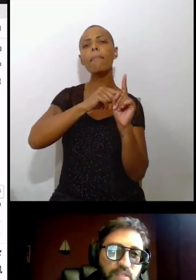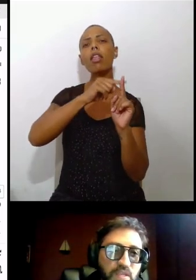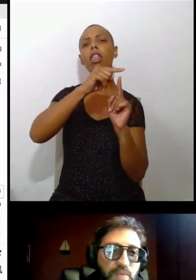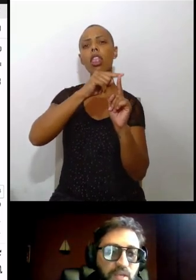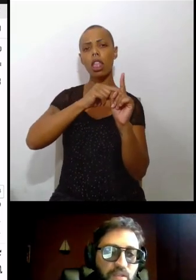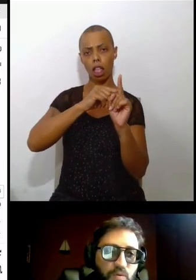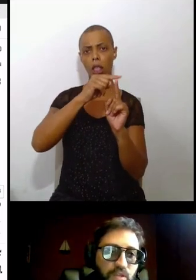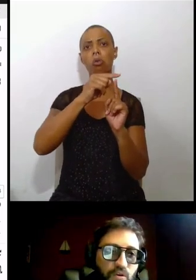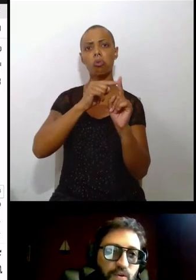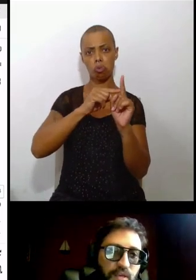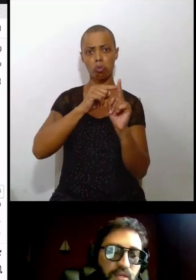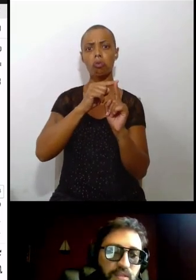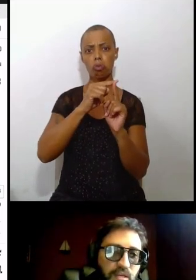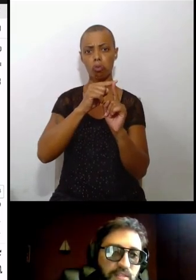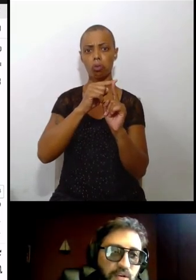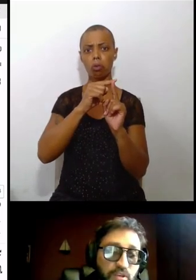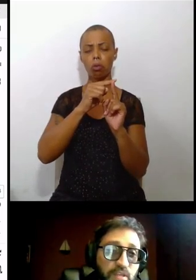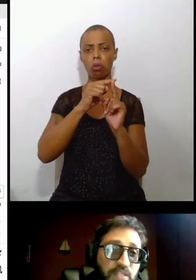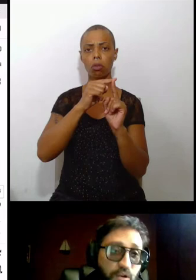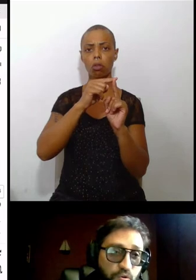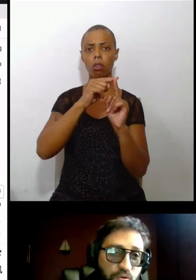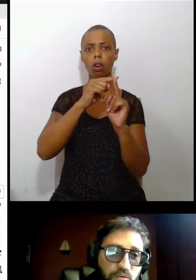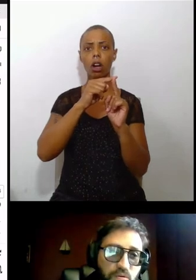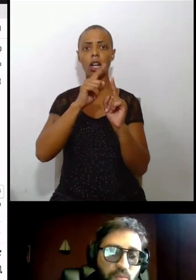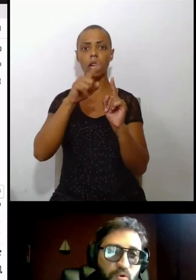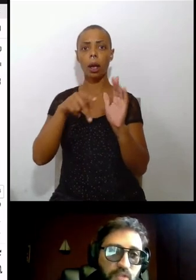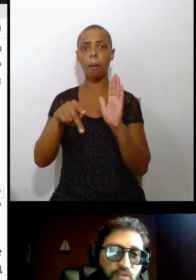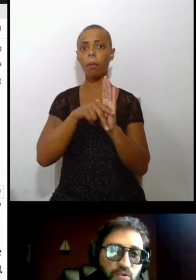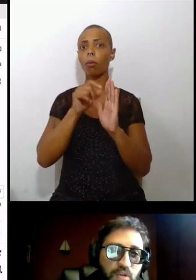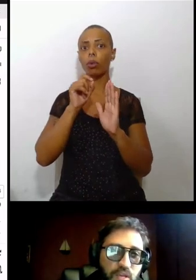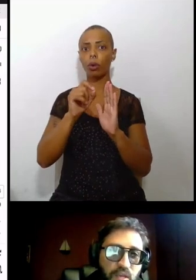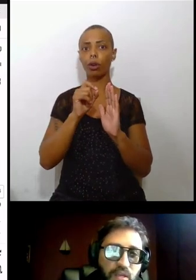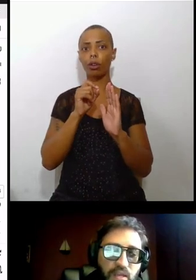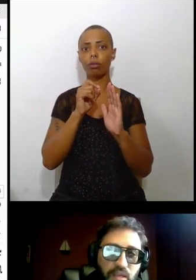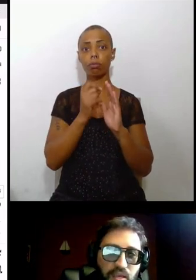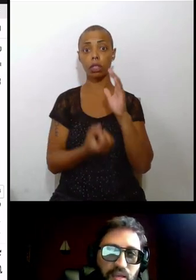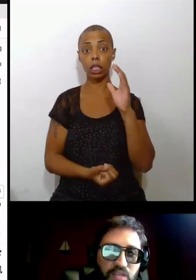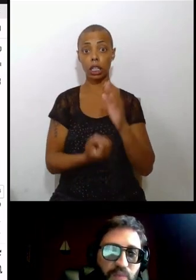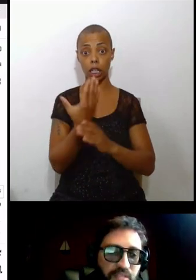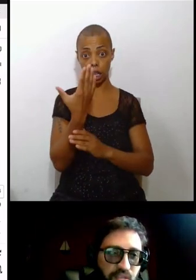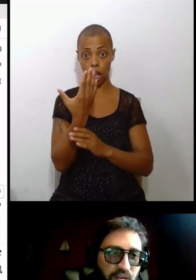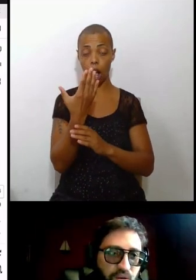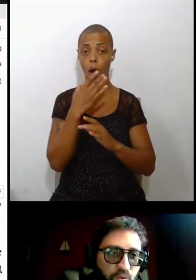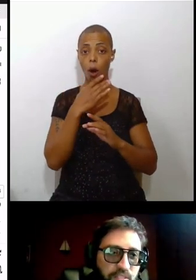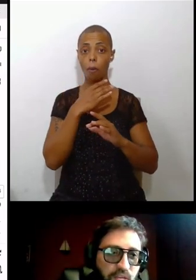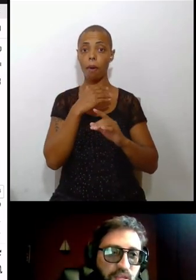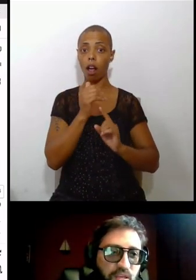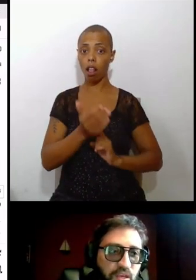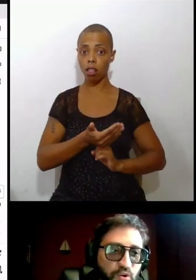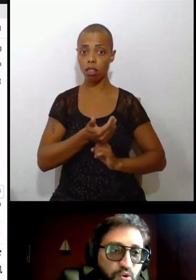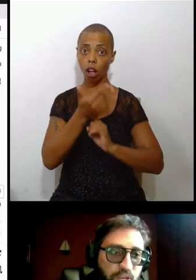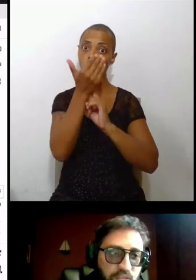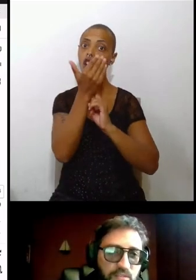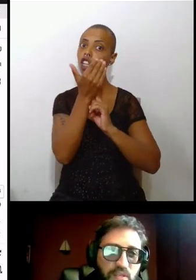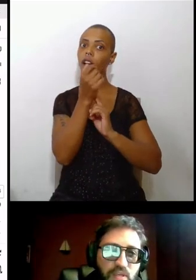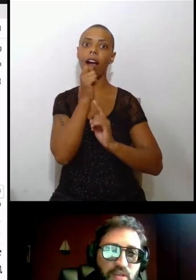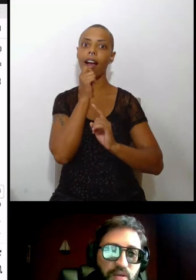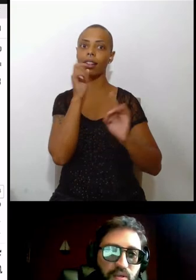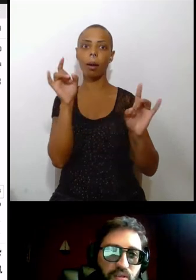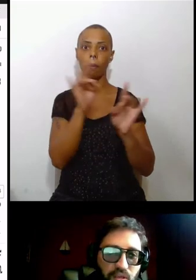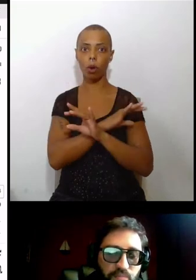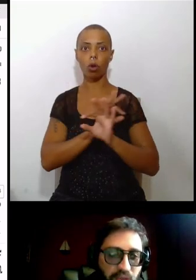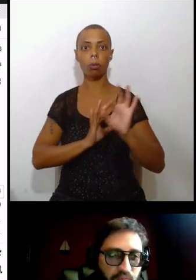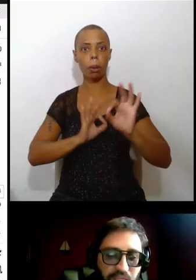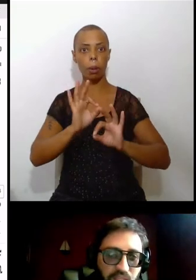a technical Dimension that is very particular to the development of a